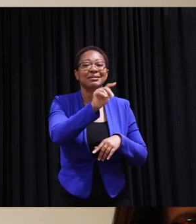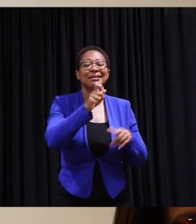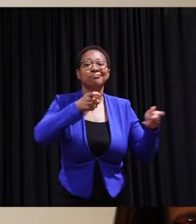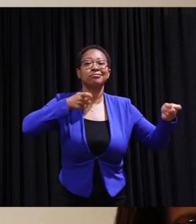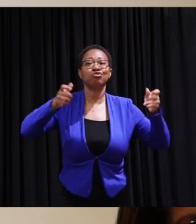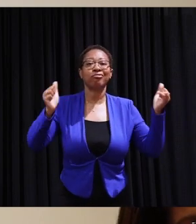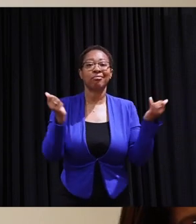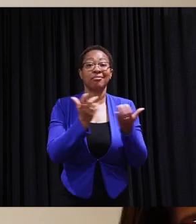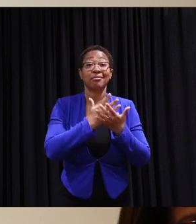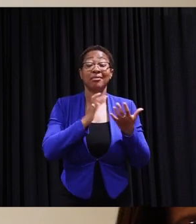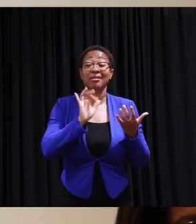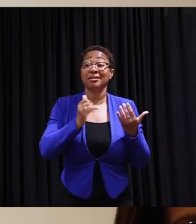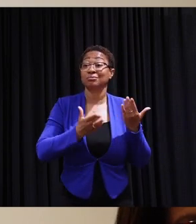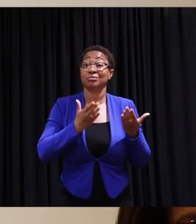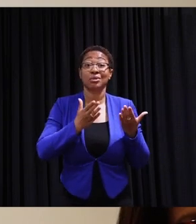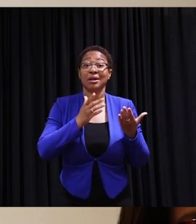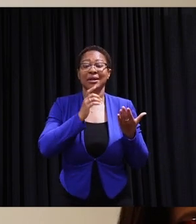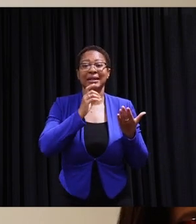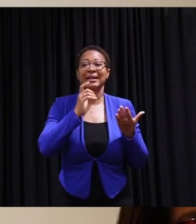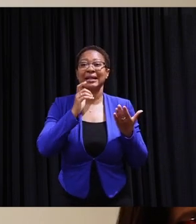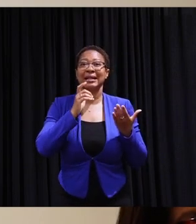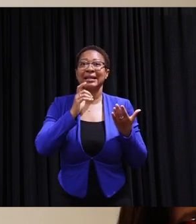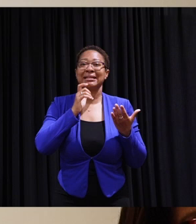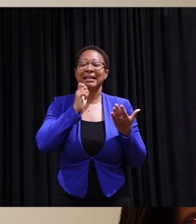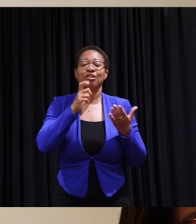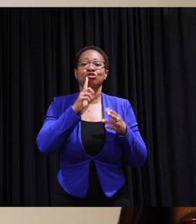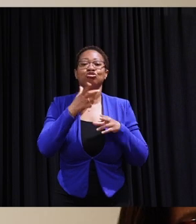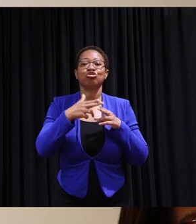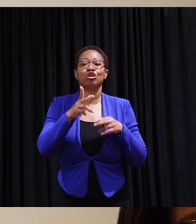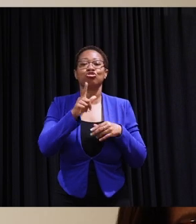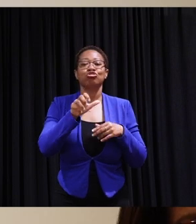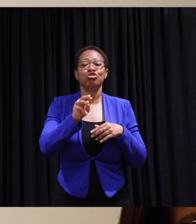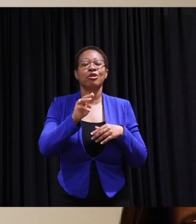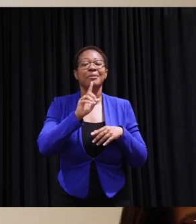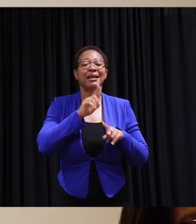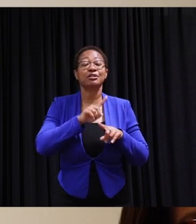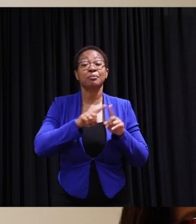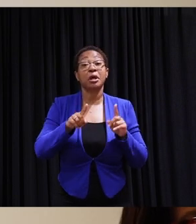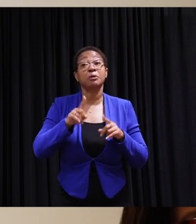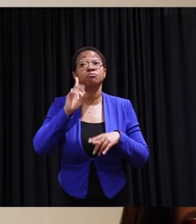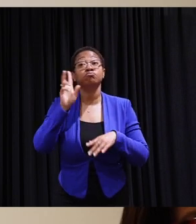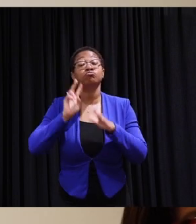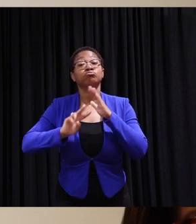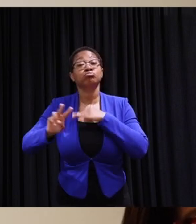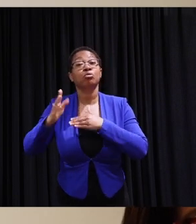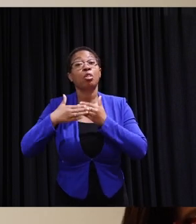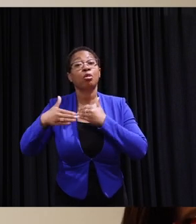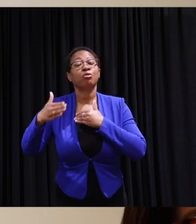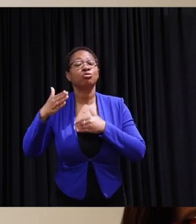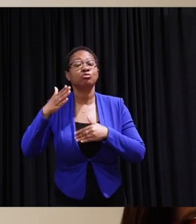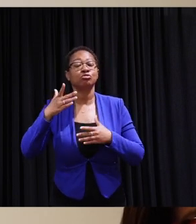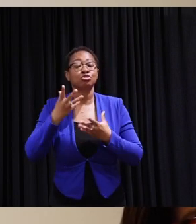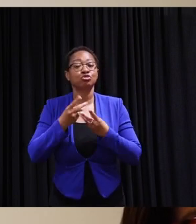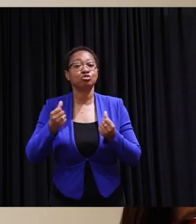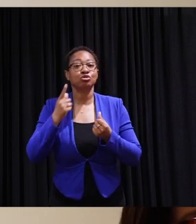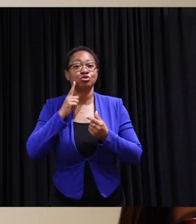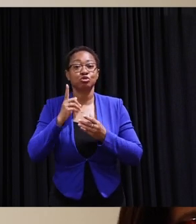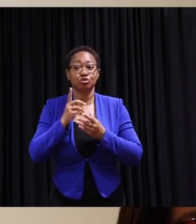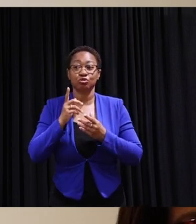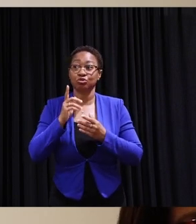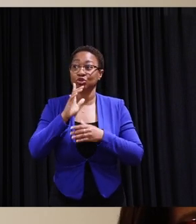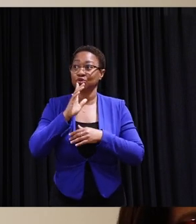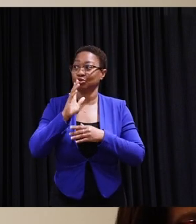have, that probably isn't a short-term answer, but a practical solution that would be to